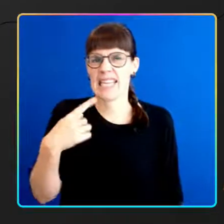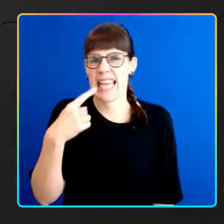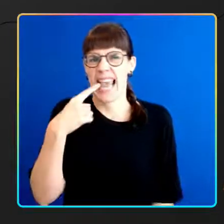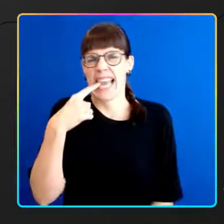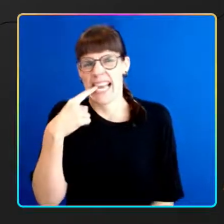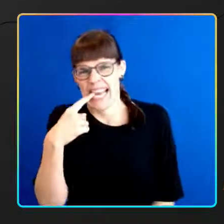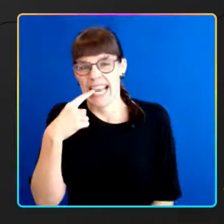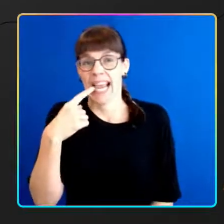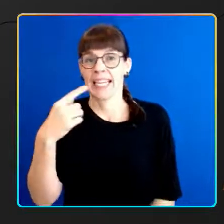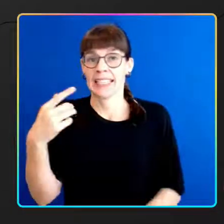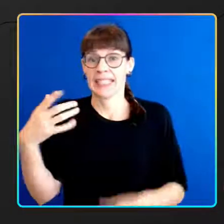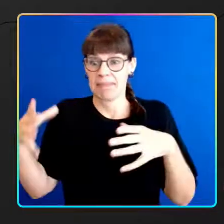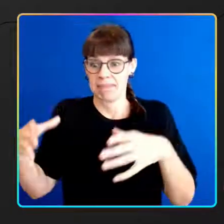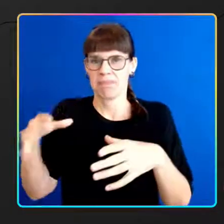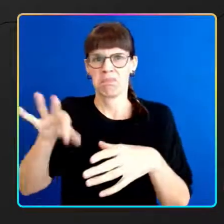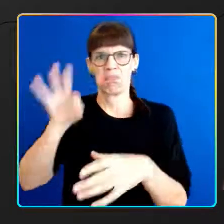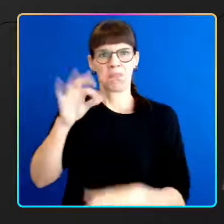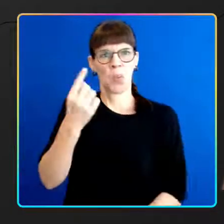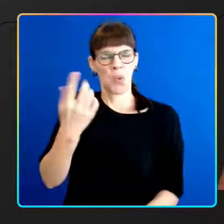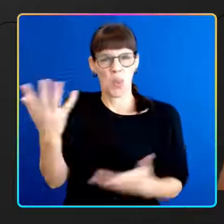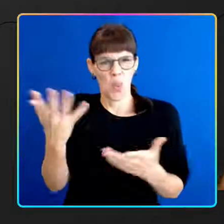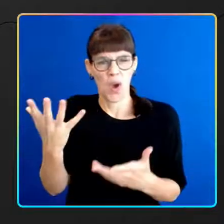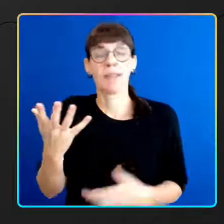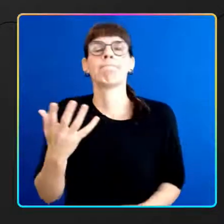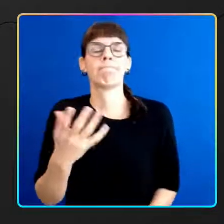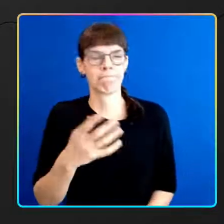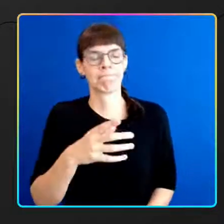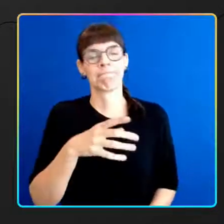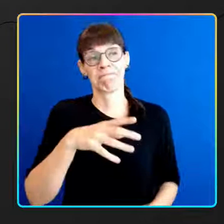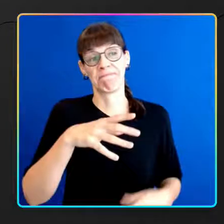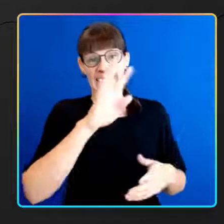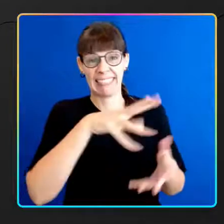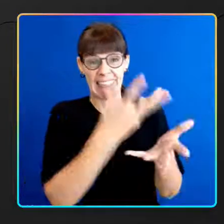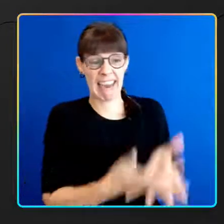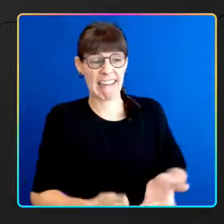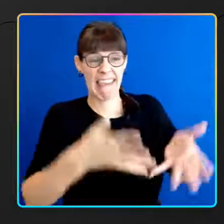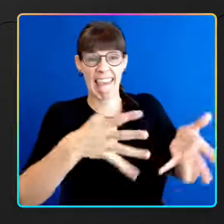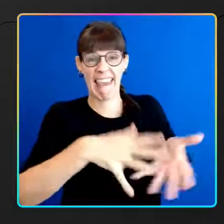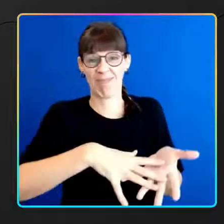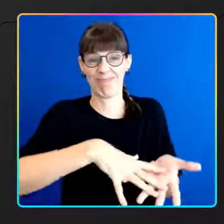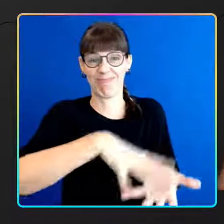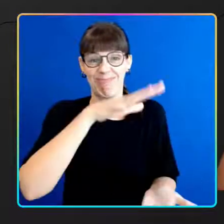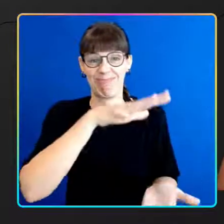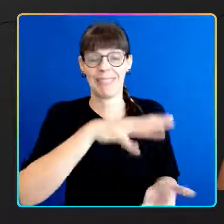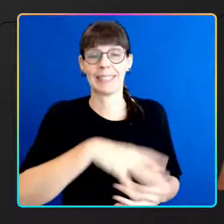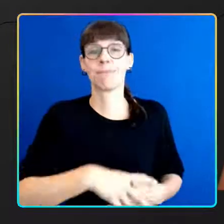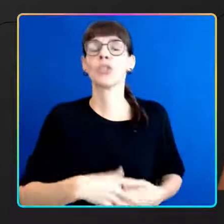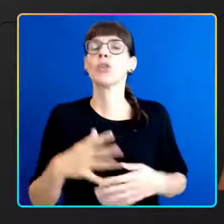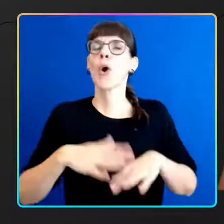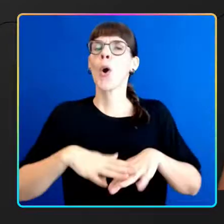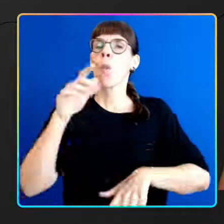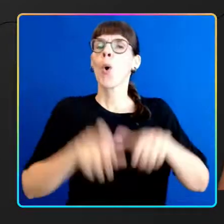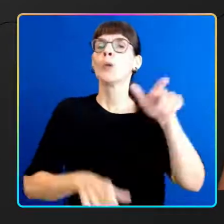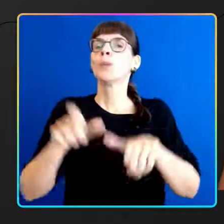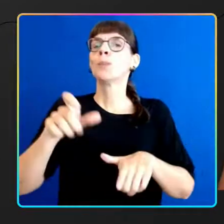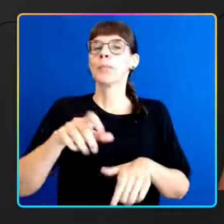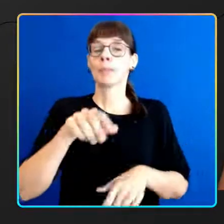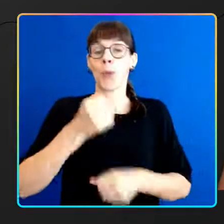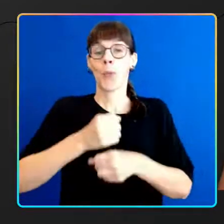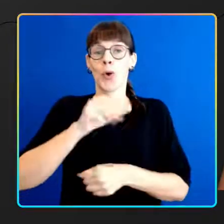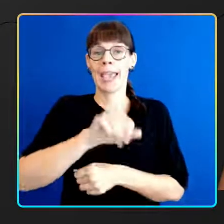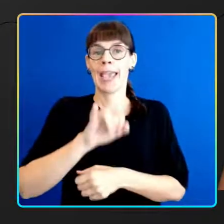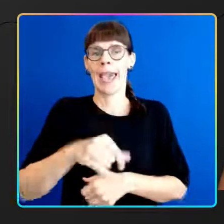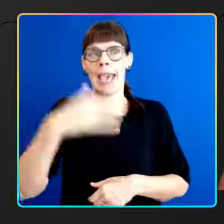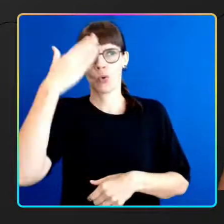It's data actually. So, I think most of people in the AI space know that they go to the customer and